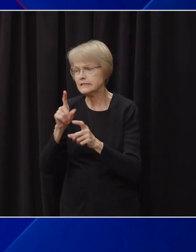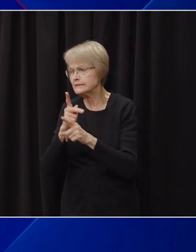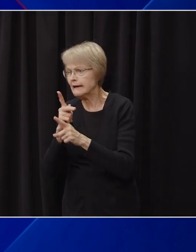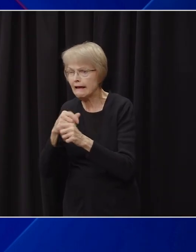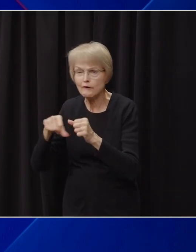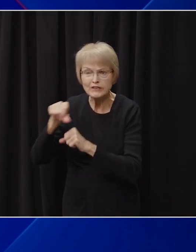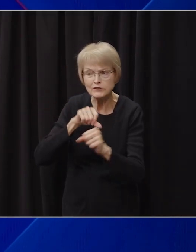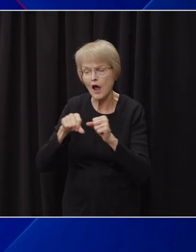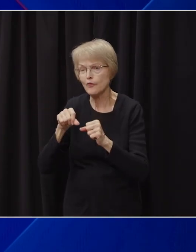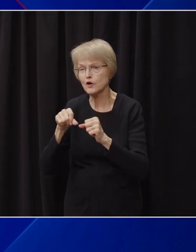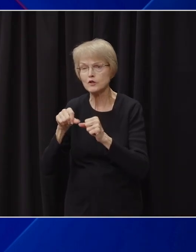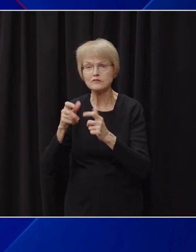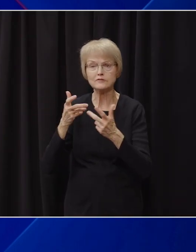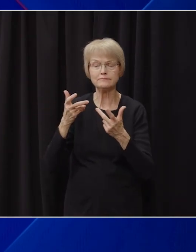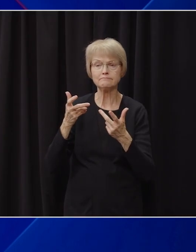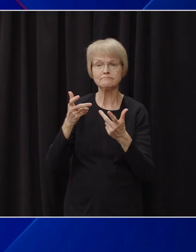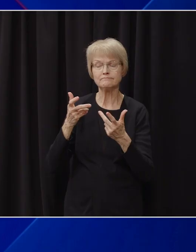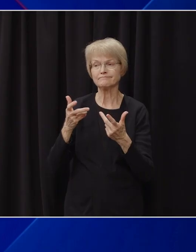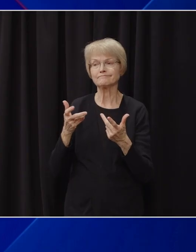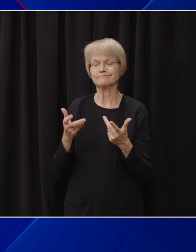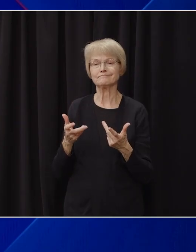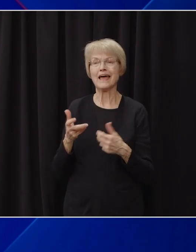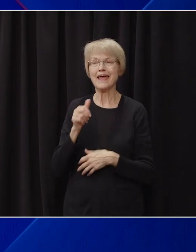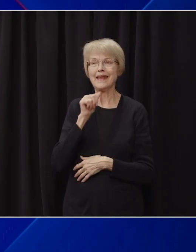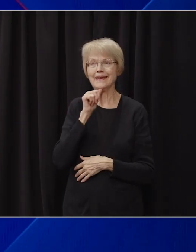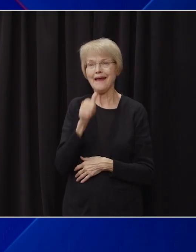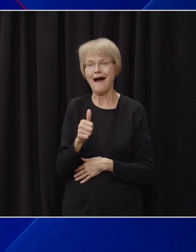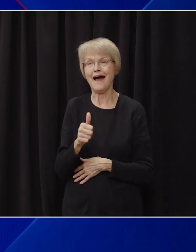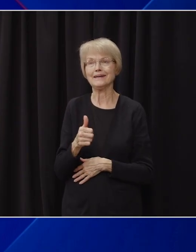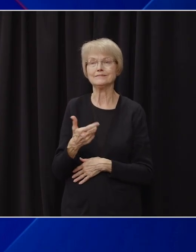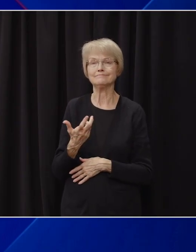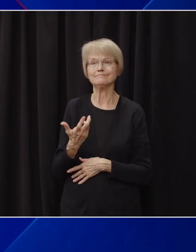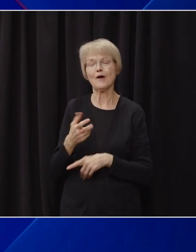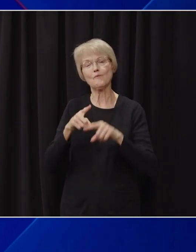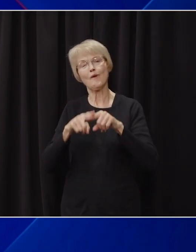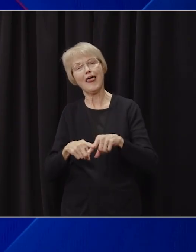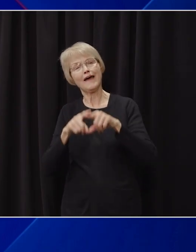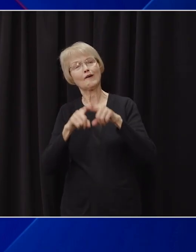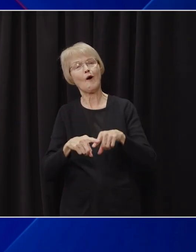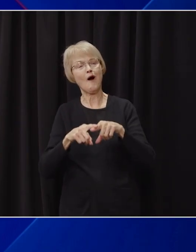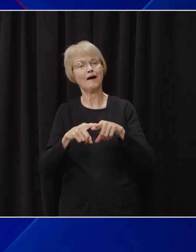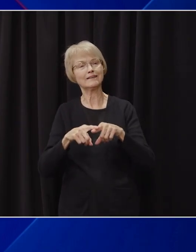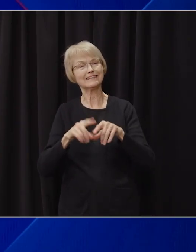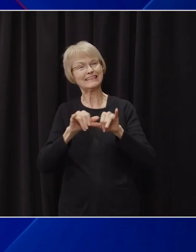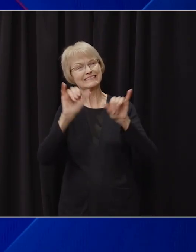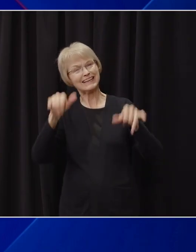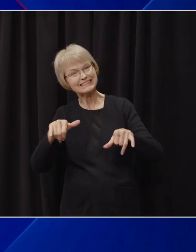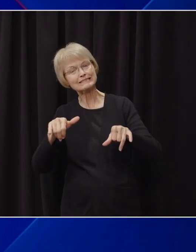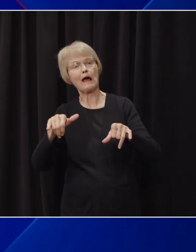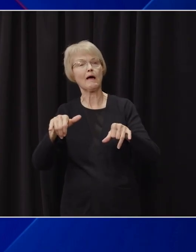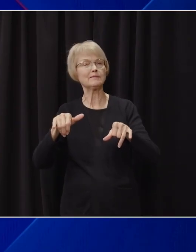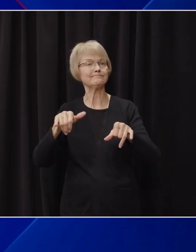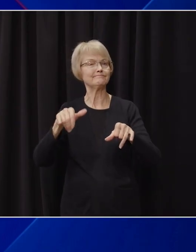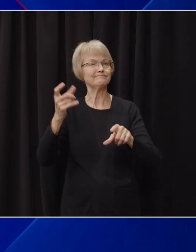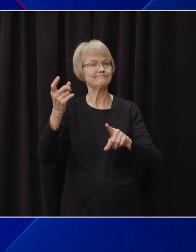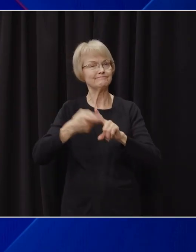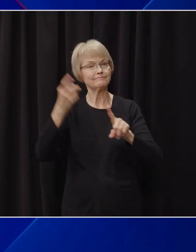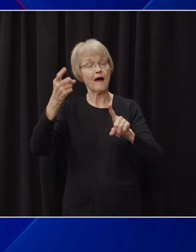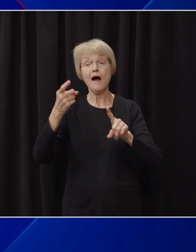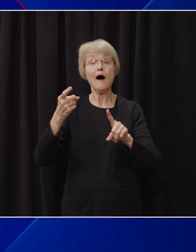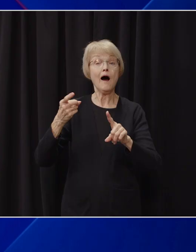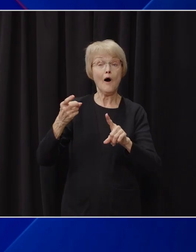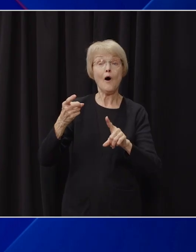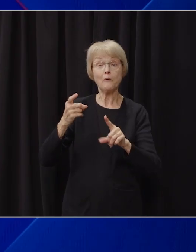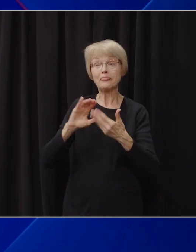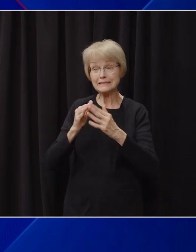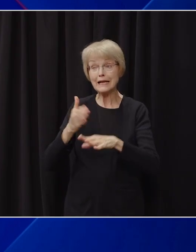each other and not necessarily relying on systems. I mean, it's great if the city can